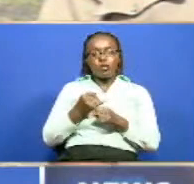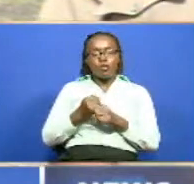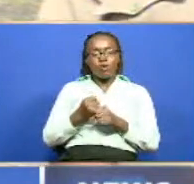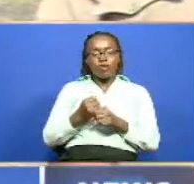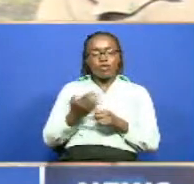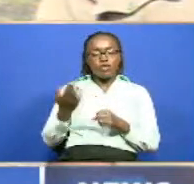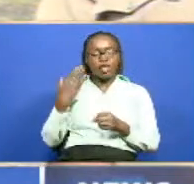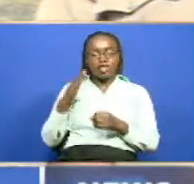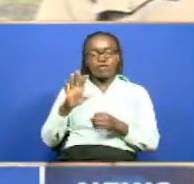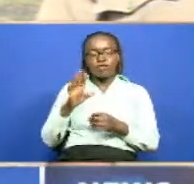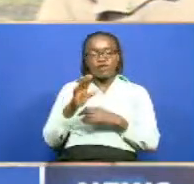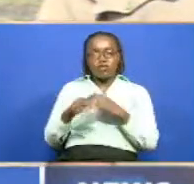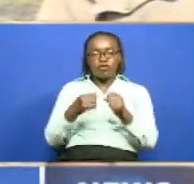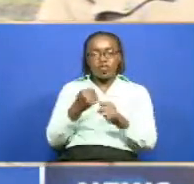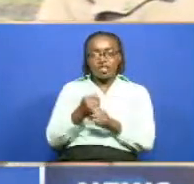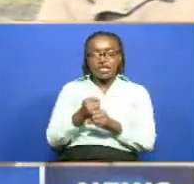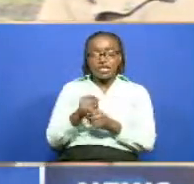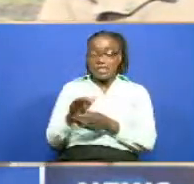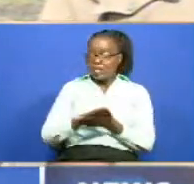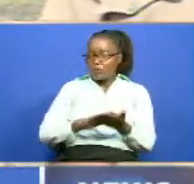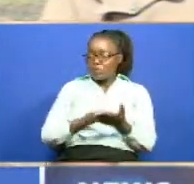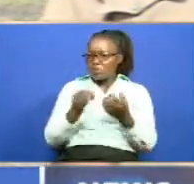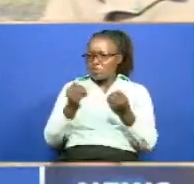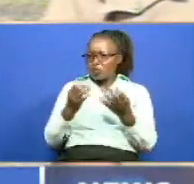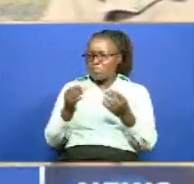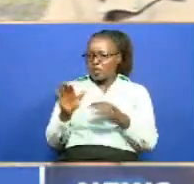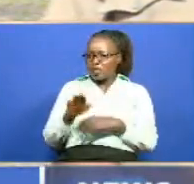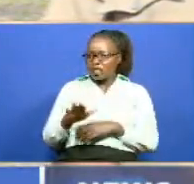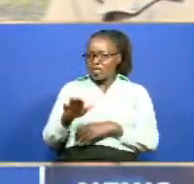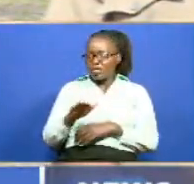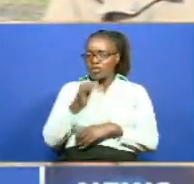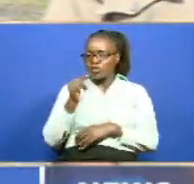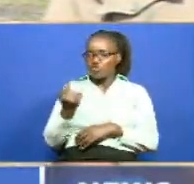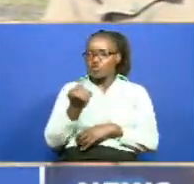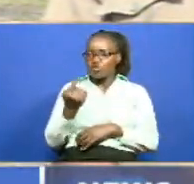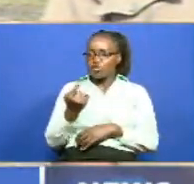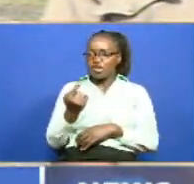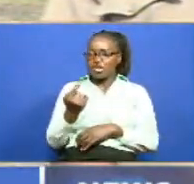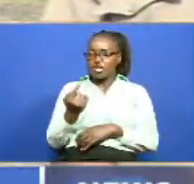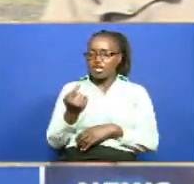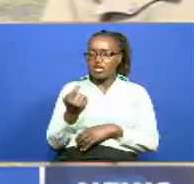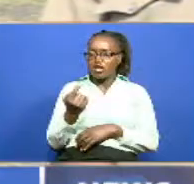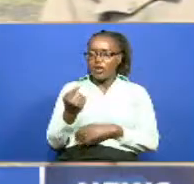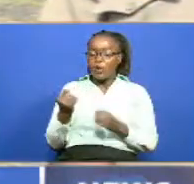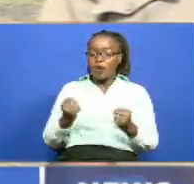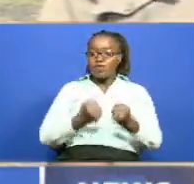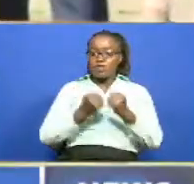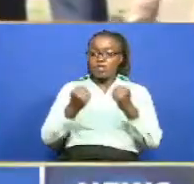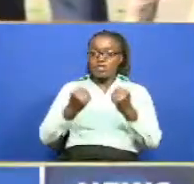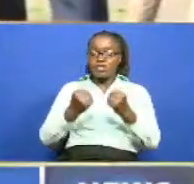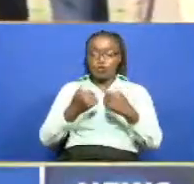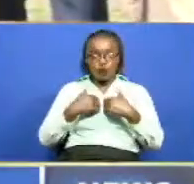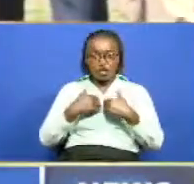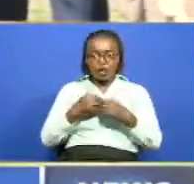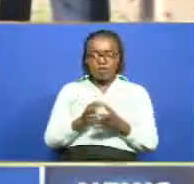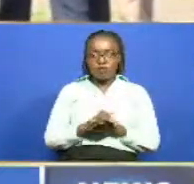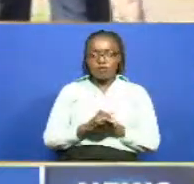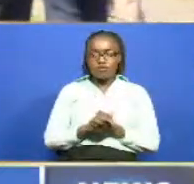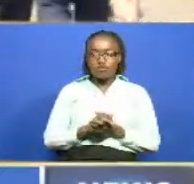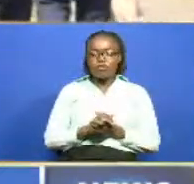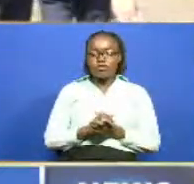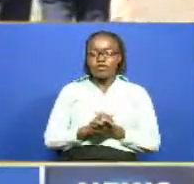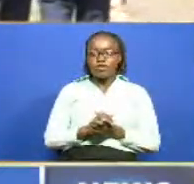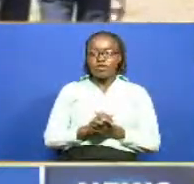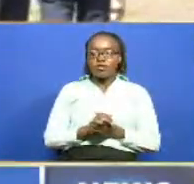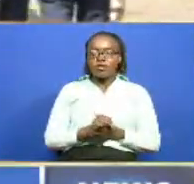5 years. So they base on many parameters, not only in terms of the strength we have in each county. Reporting for Channel